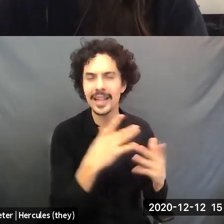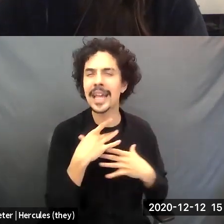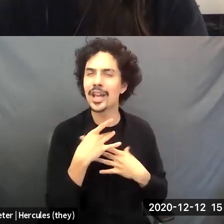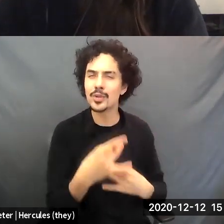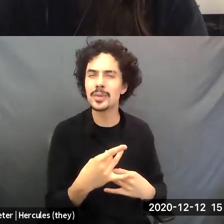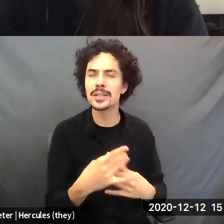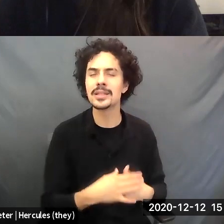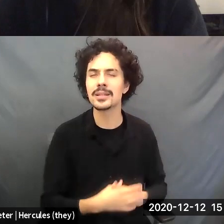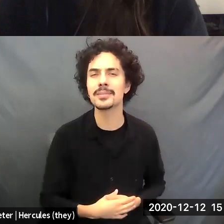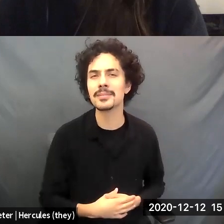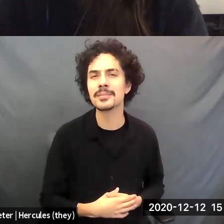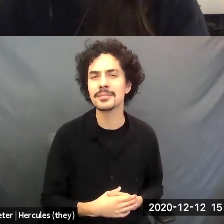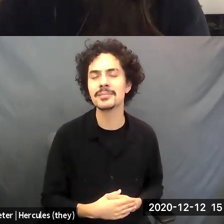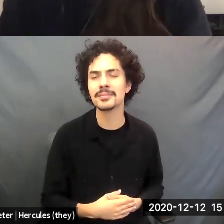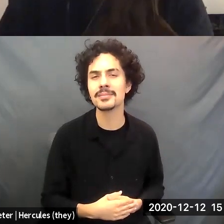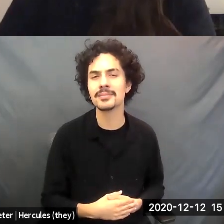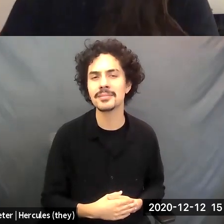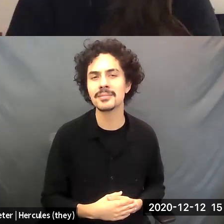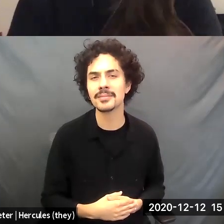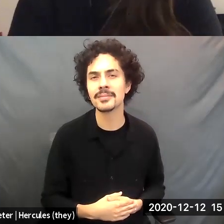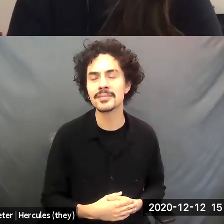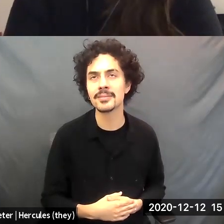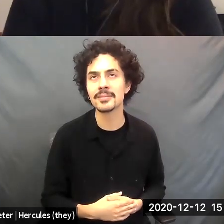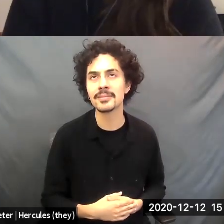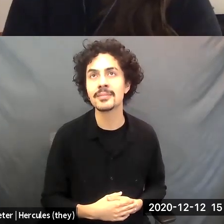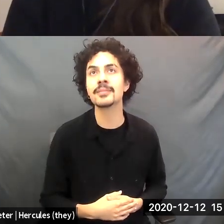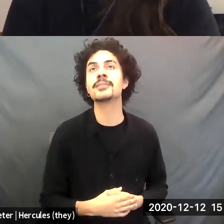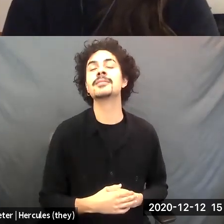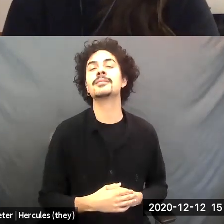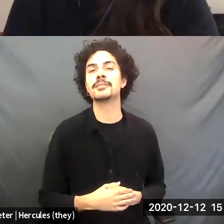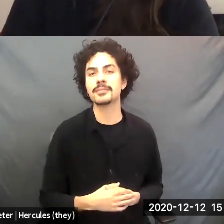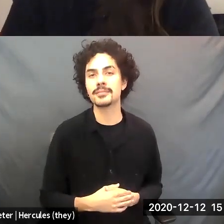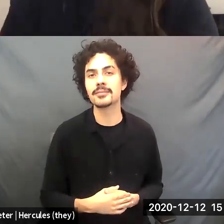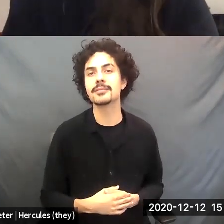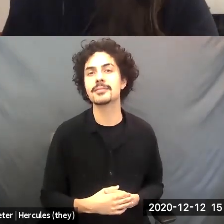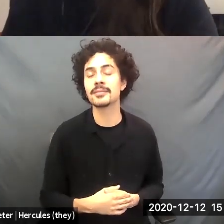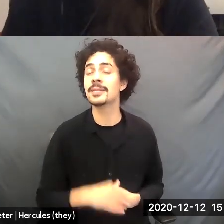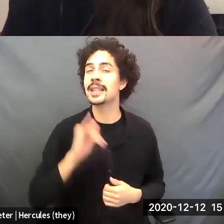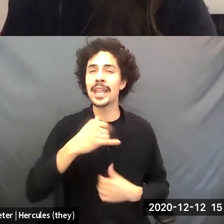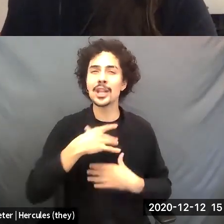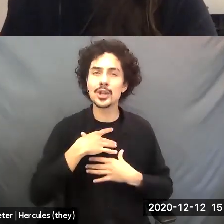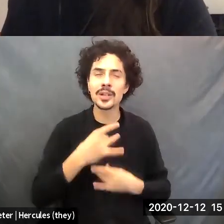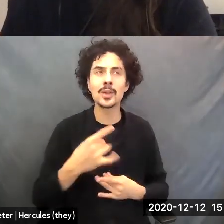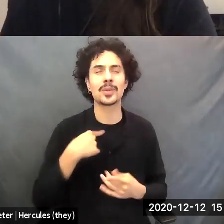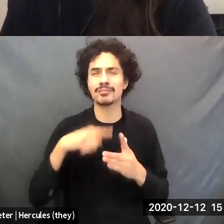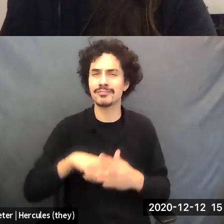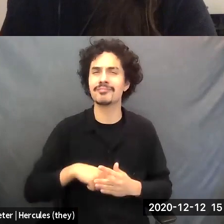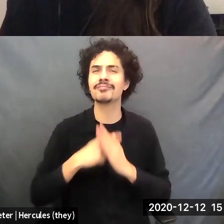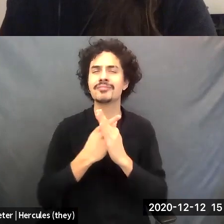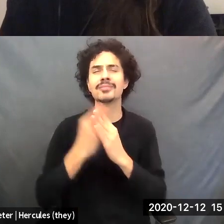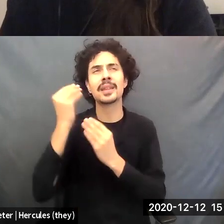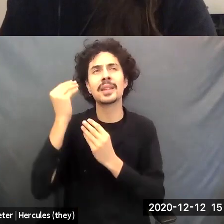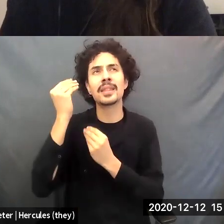interesting in, in, in just thinking about how,